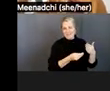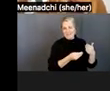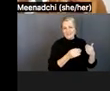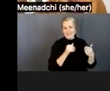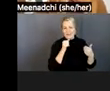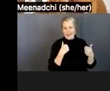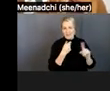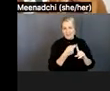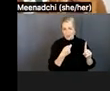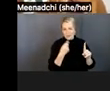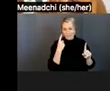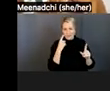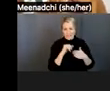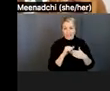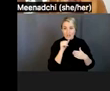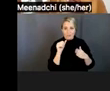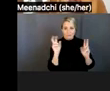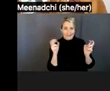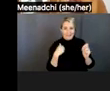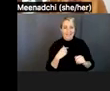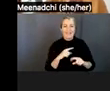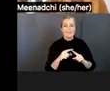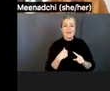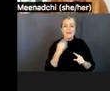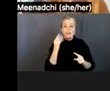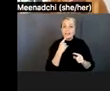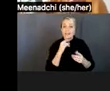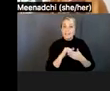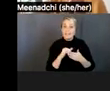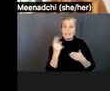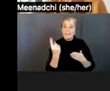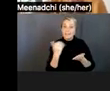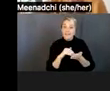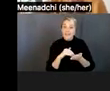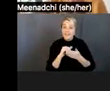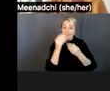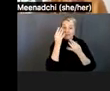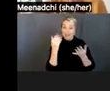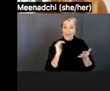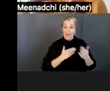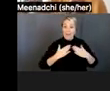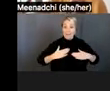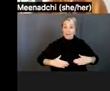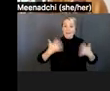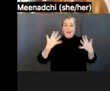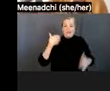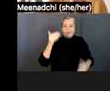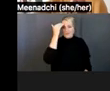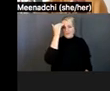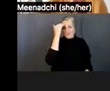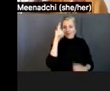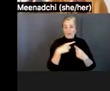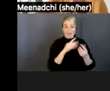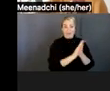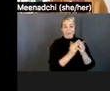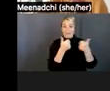source for that. So I can't, don't cite me on it. But what I will say, that's something that, again, like that's information that our body already knows. When things are gamified, when things